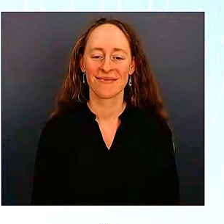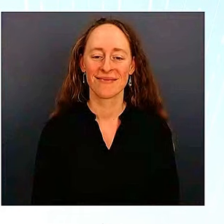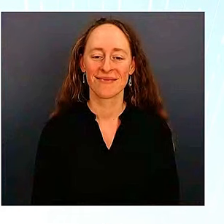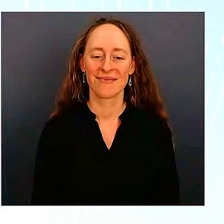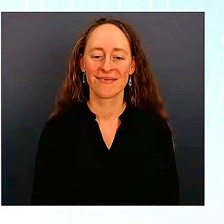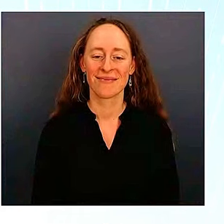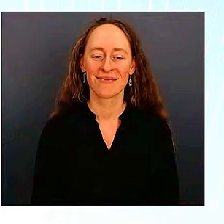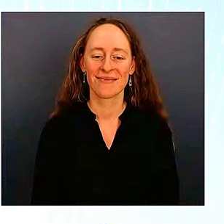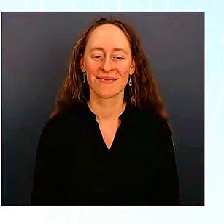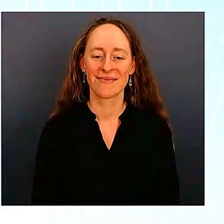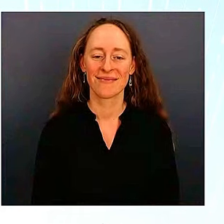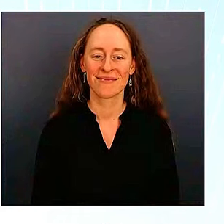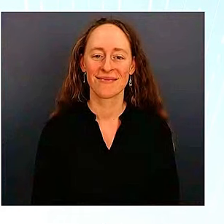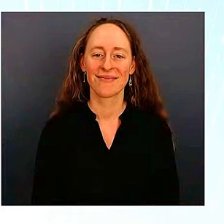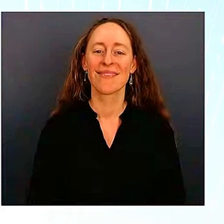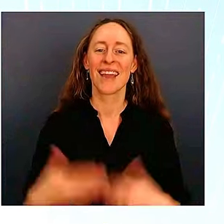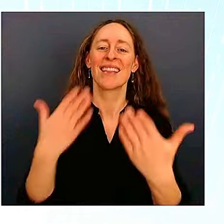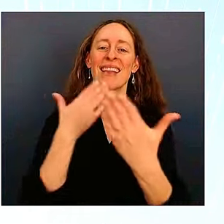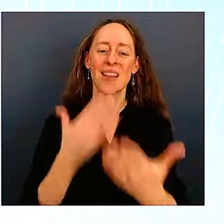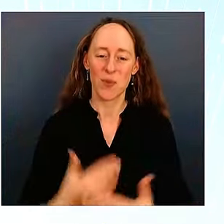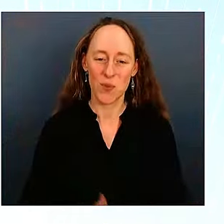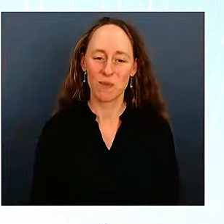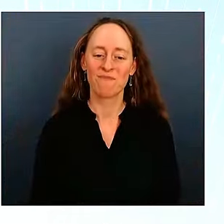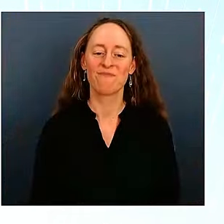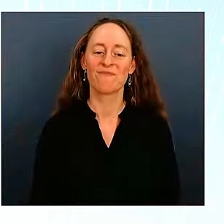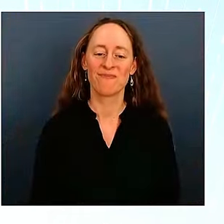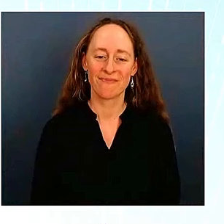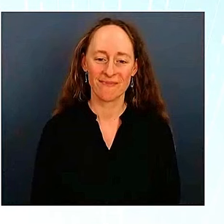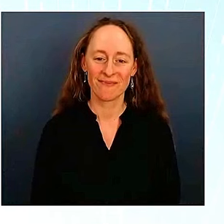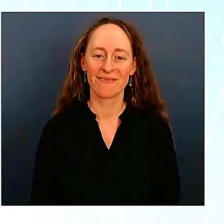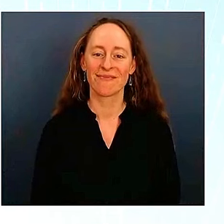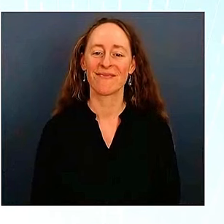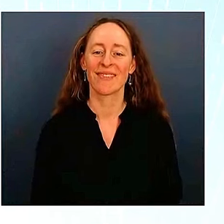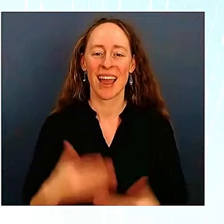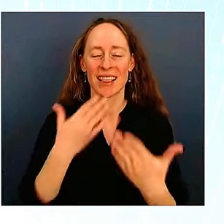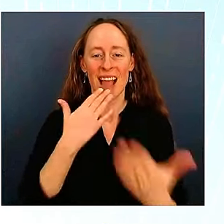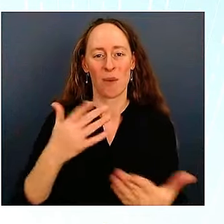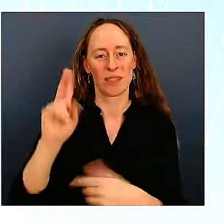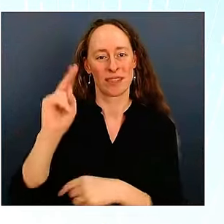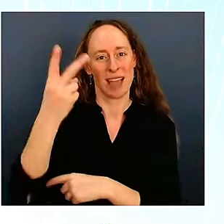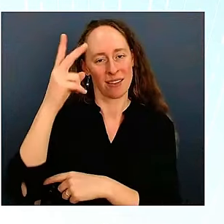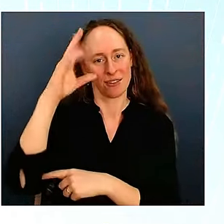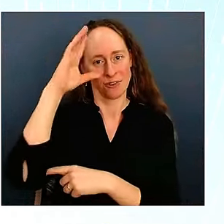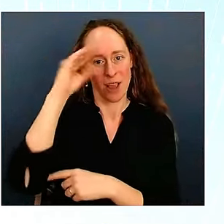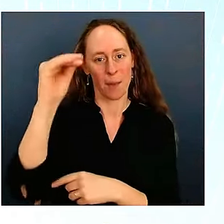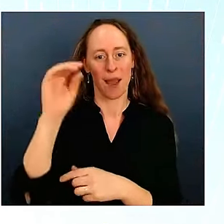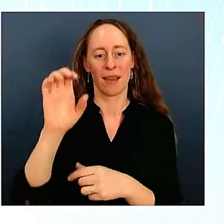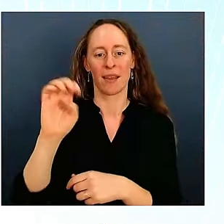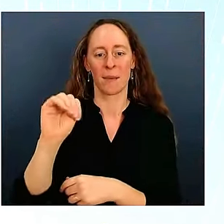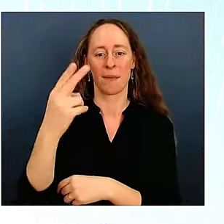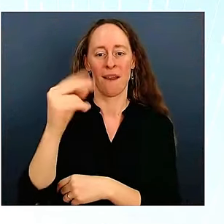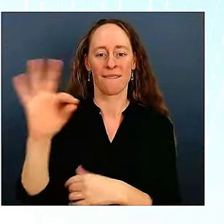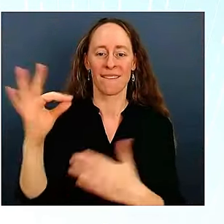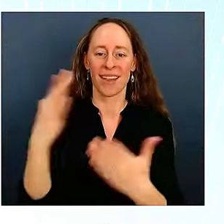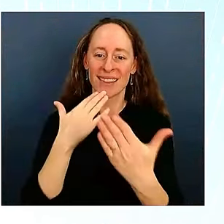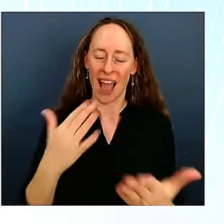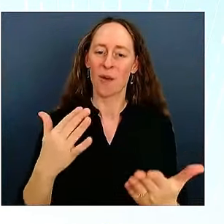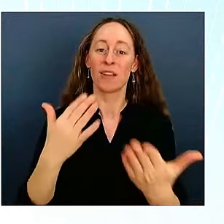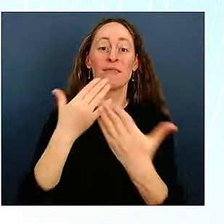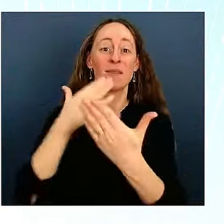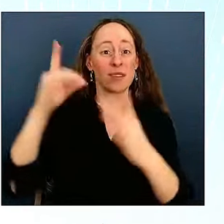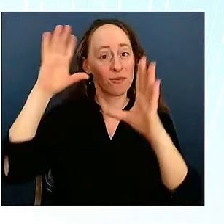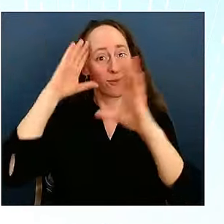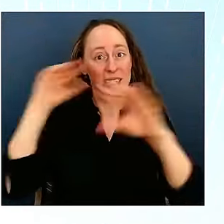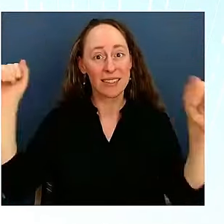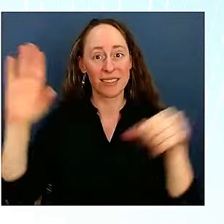Thank you. Thank you, Second Gentleman Douglas Emhoff. And thank you to the President Biden for this